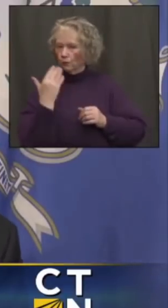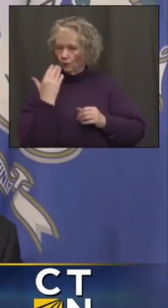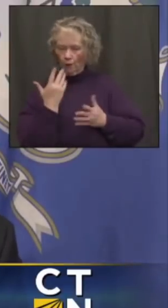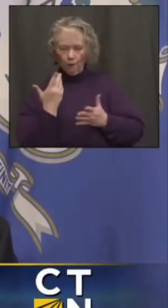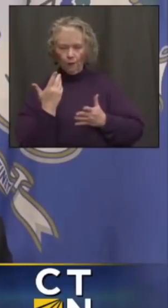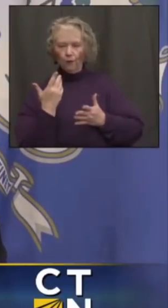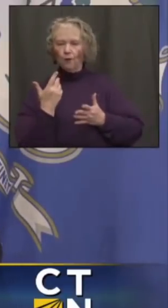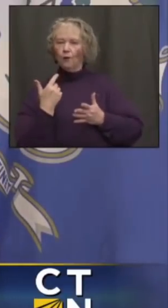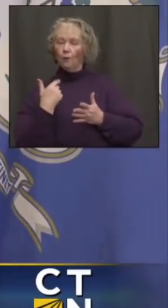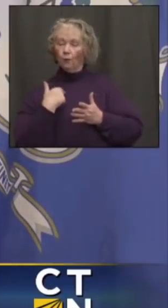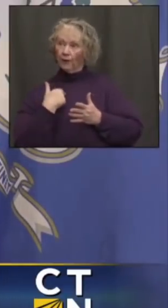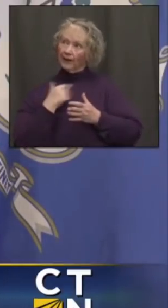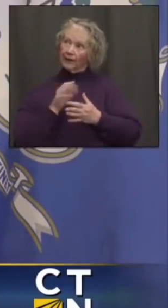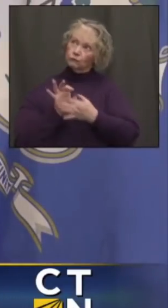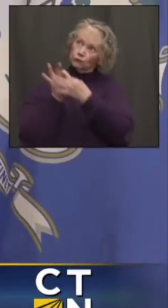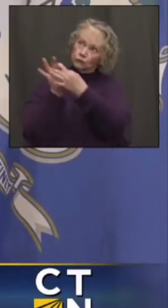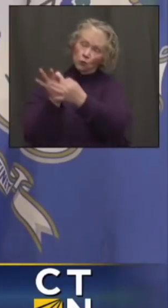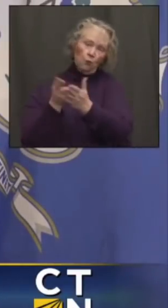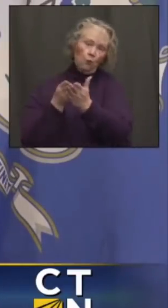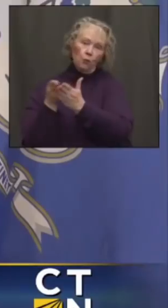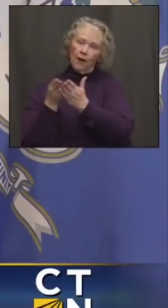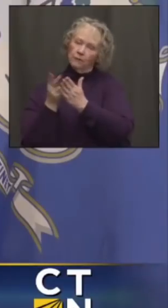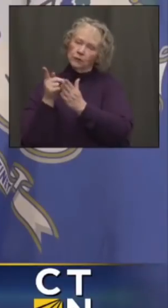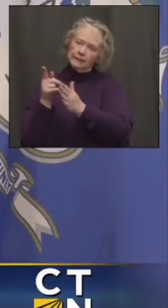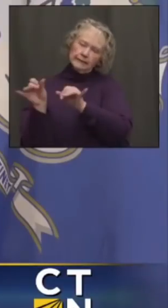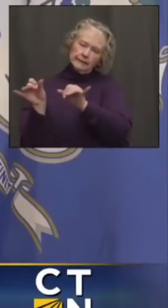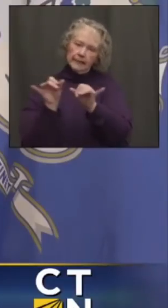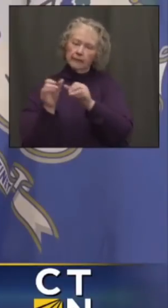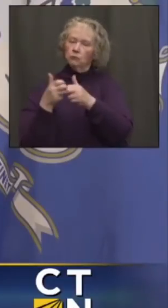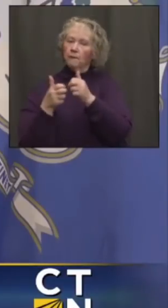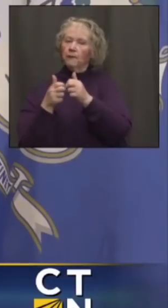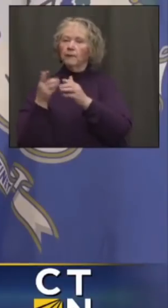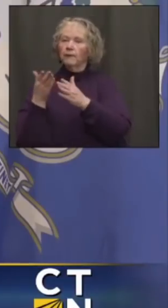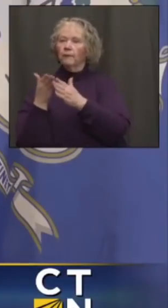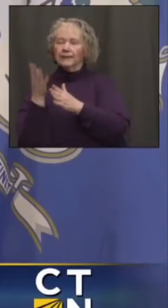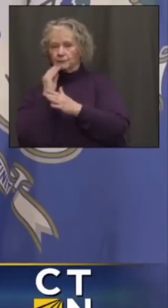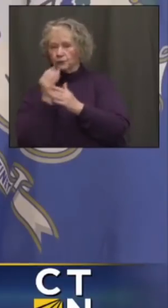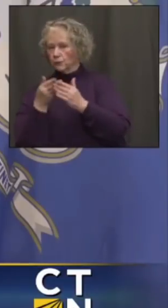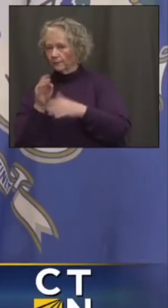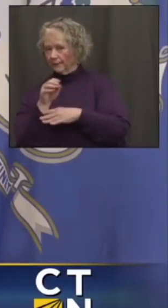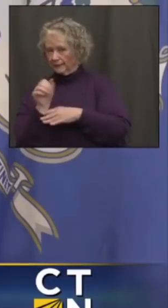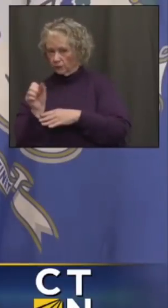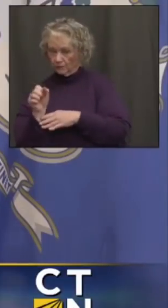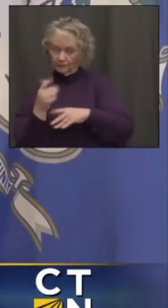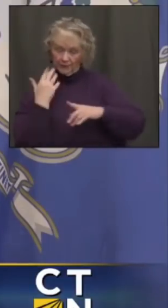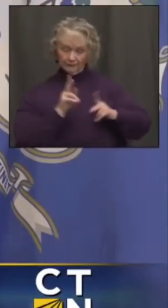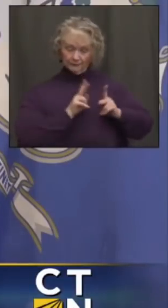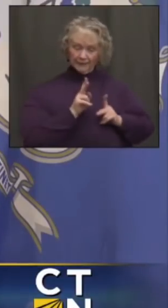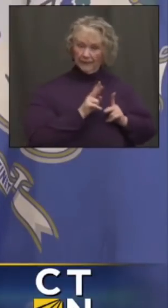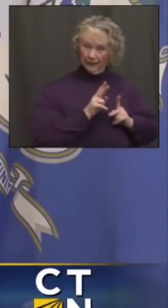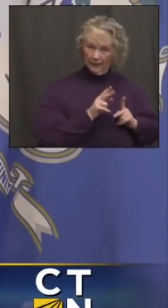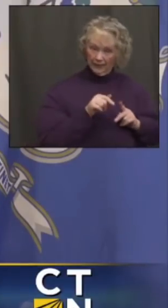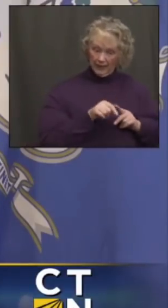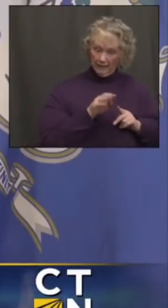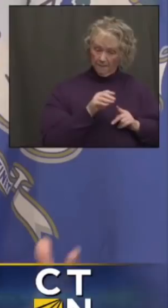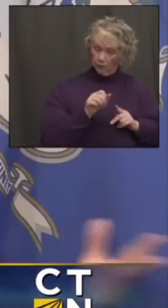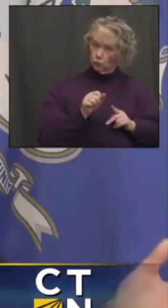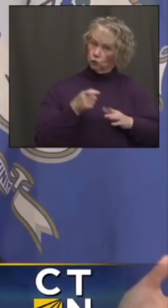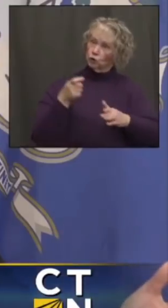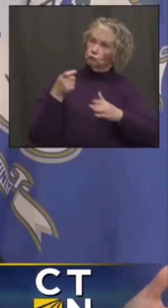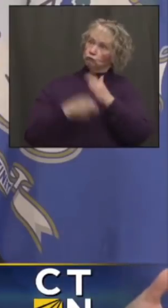to require a federal court to rule? Well, it's certainly going to go to the courts, and it's probably going to go to the Supreme